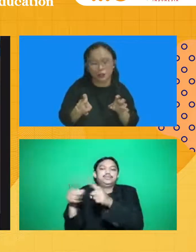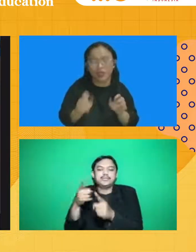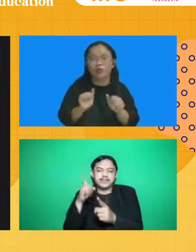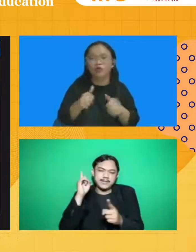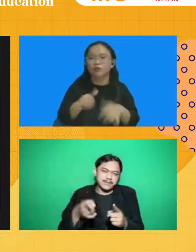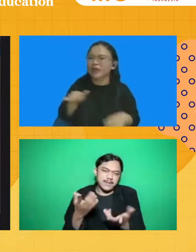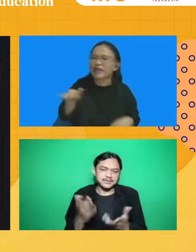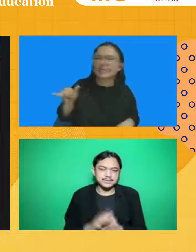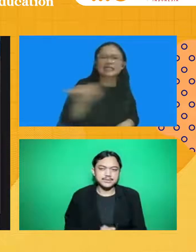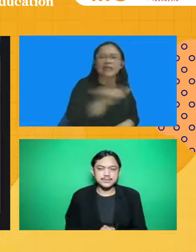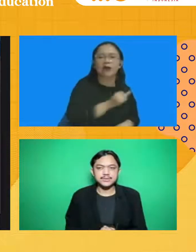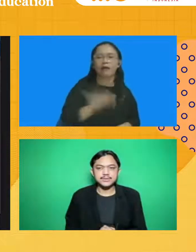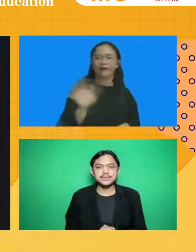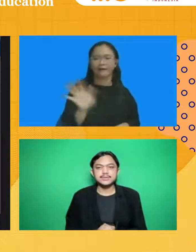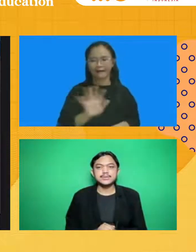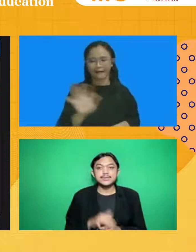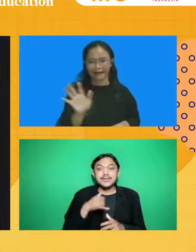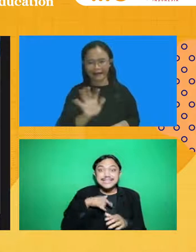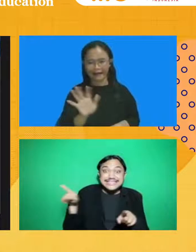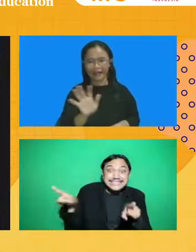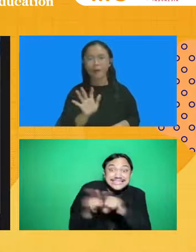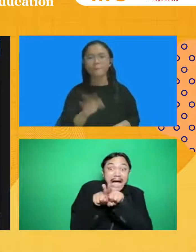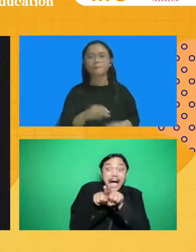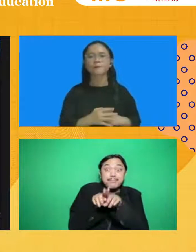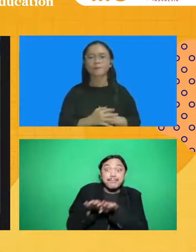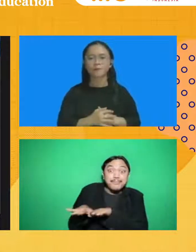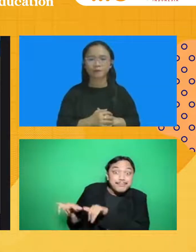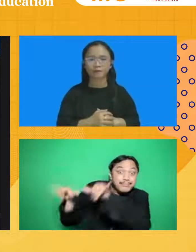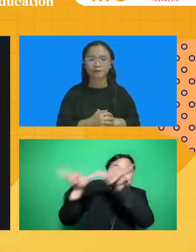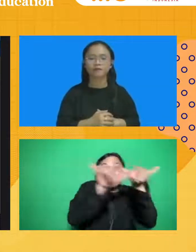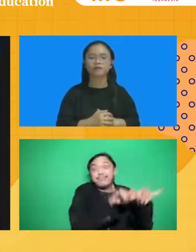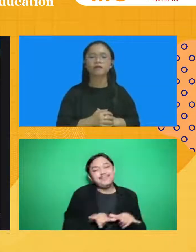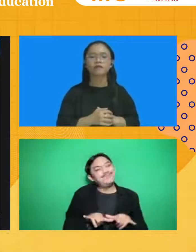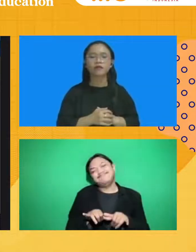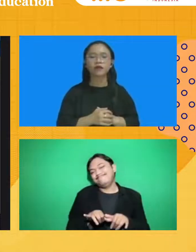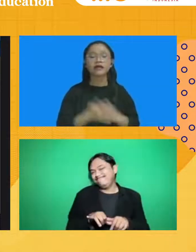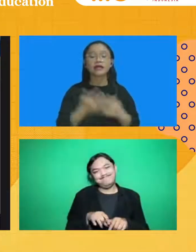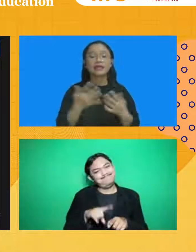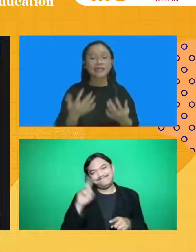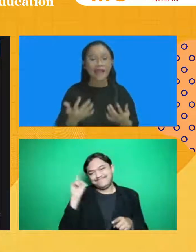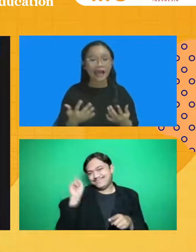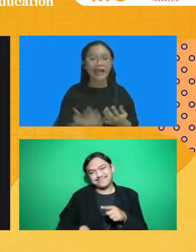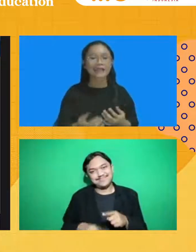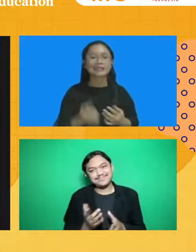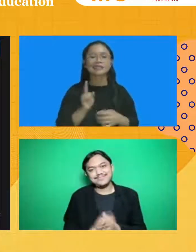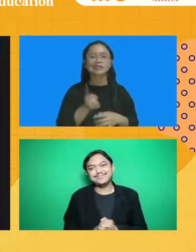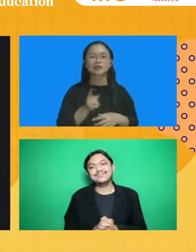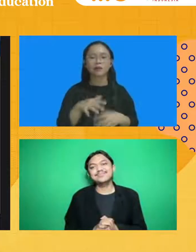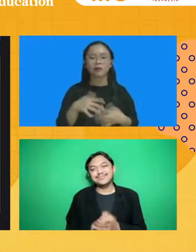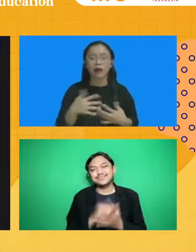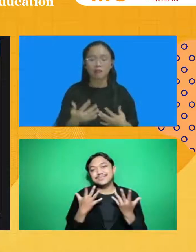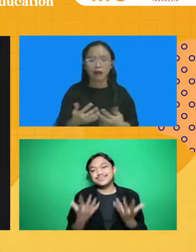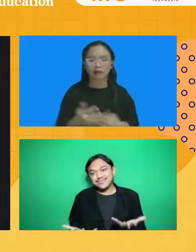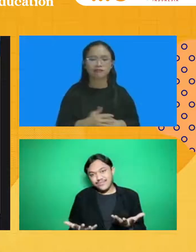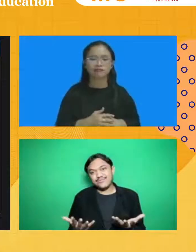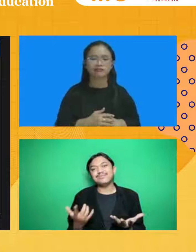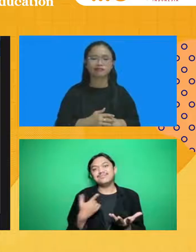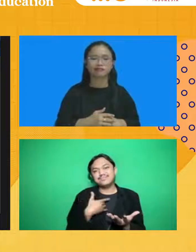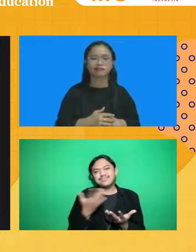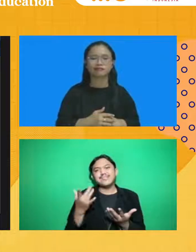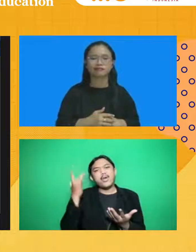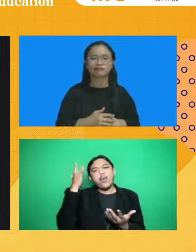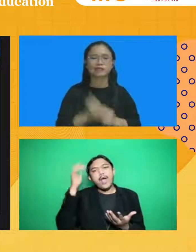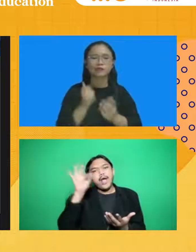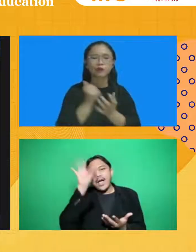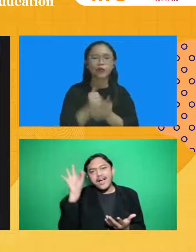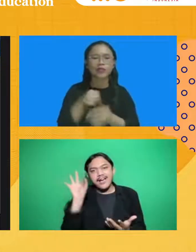spaces. So because all of those things aren't available and known by